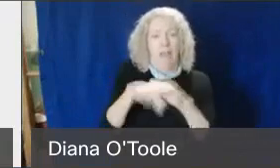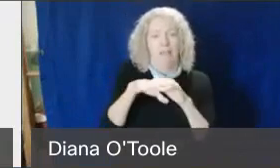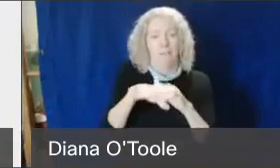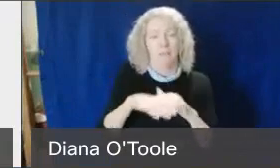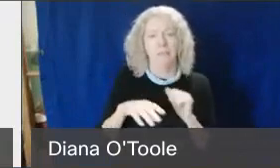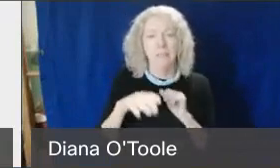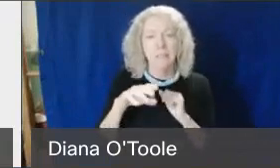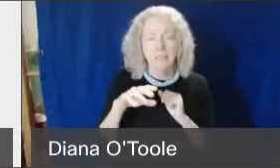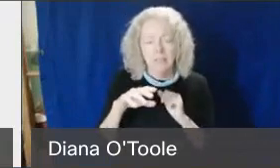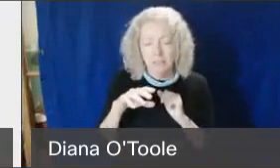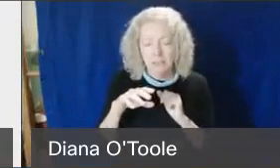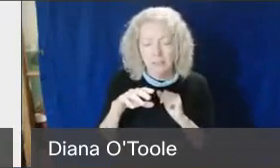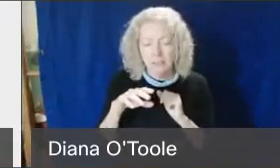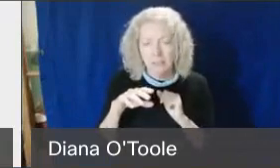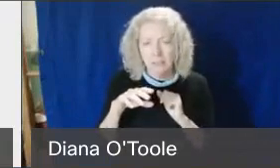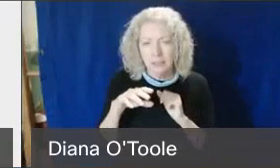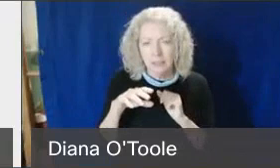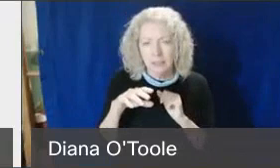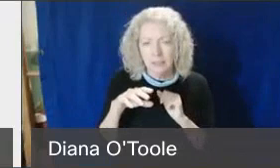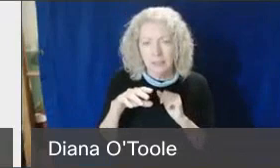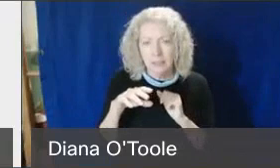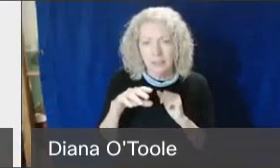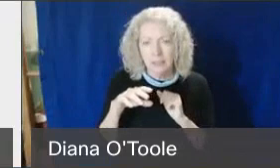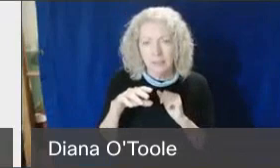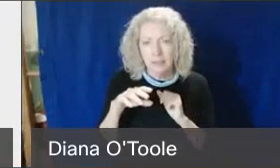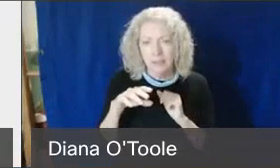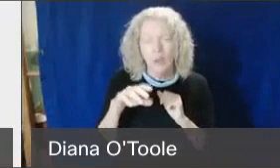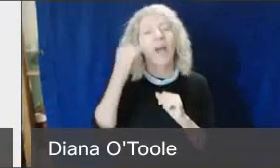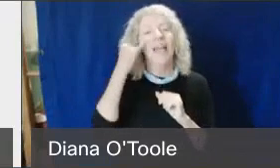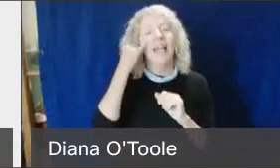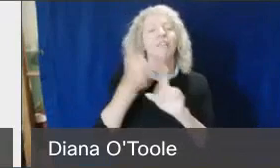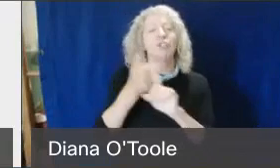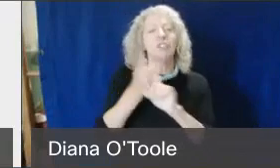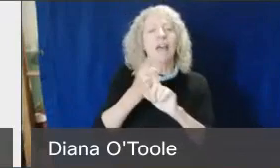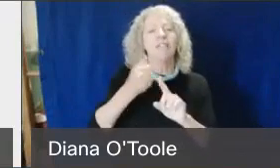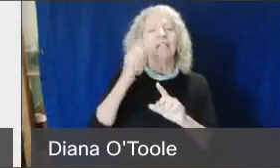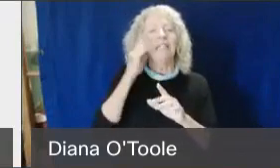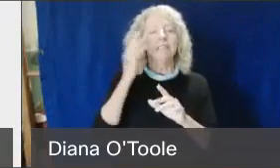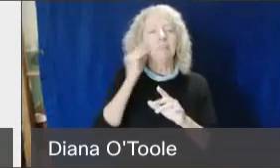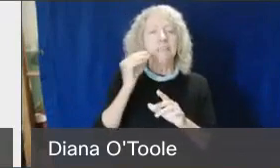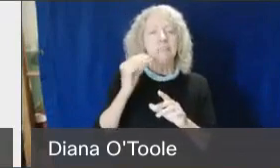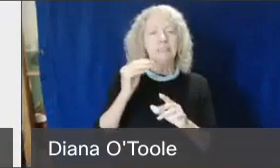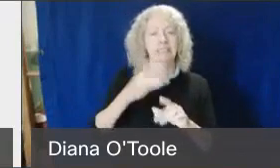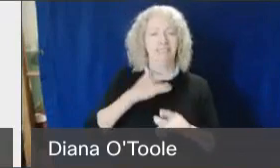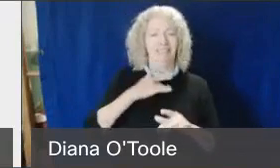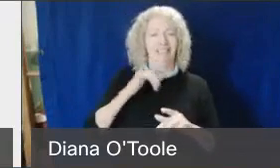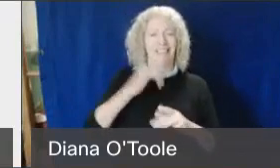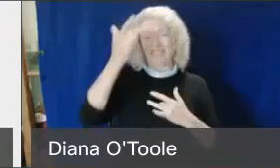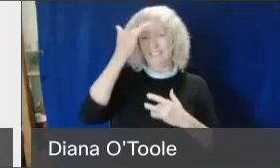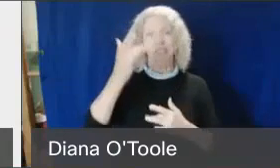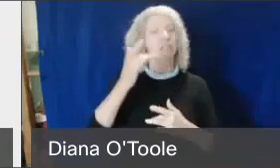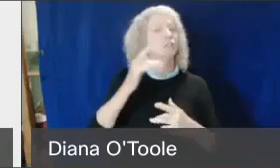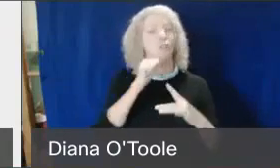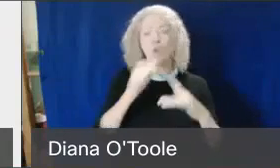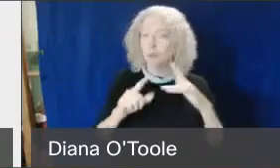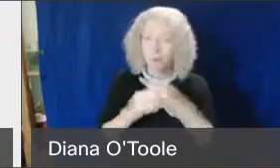you're faculty, staff, or students, do not come to campus if you're experiencing symptoms of illness. And